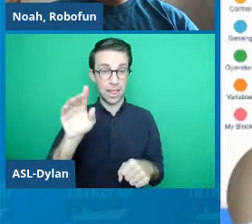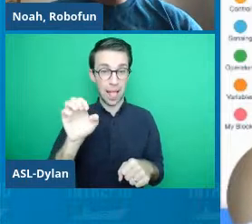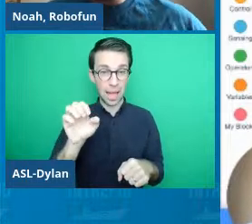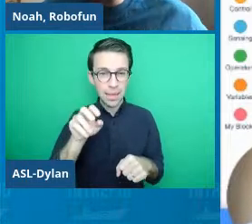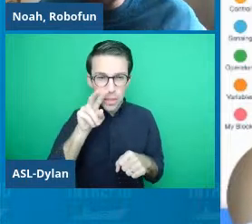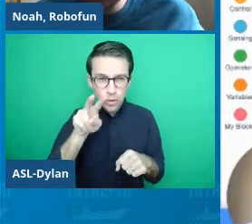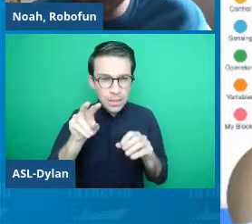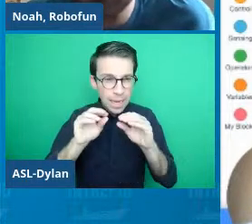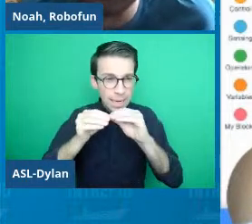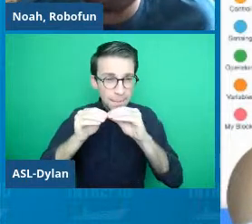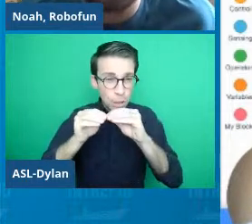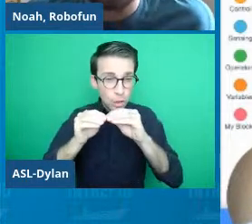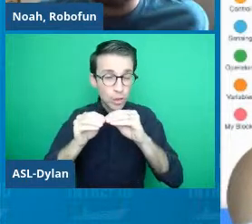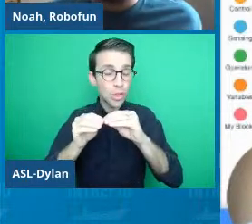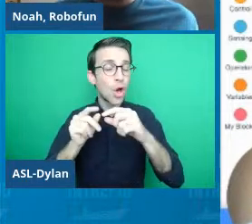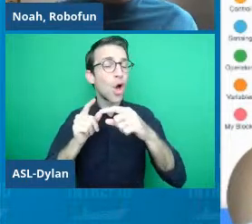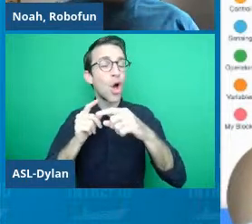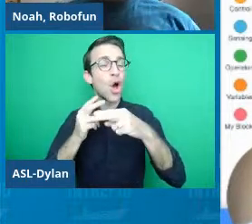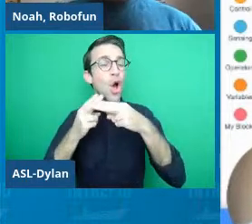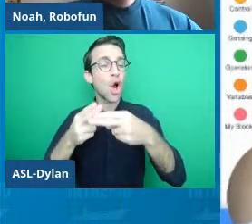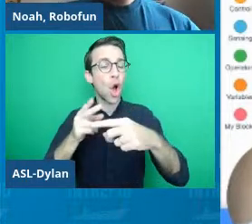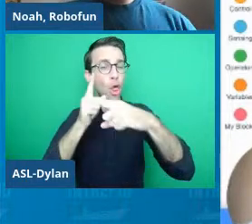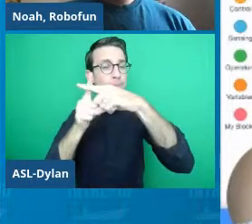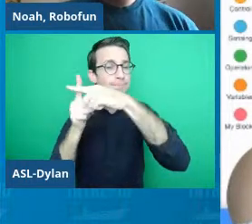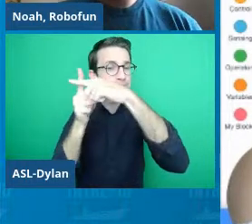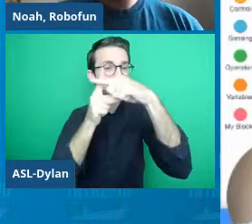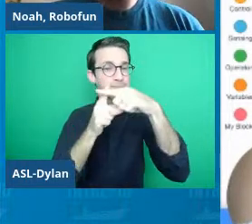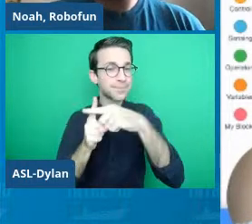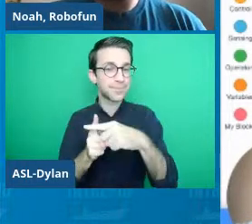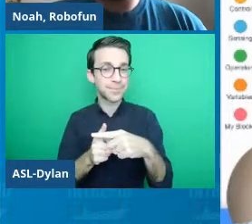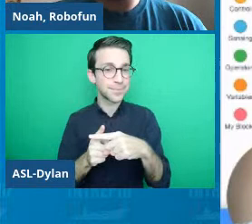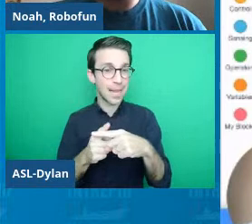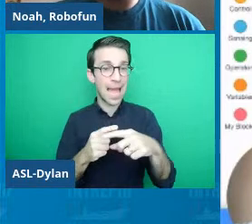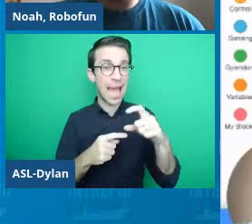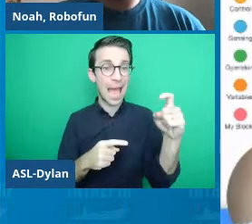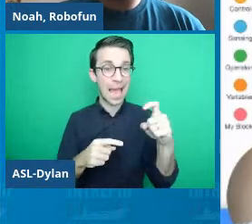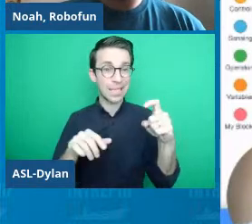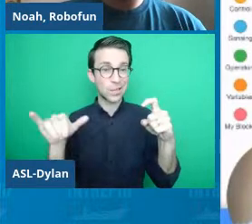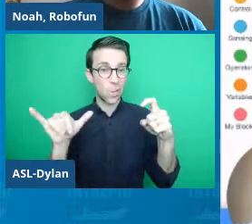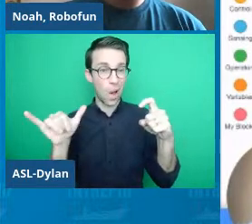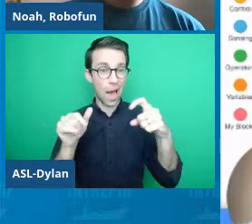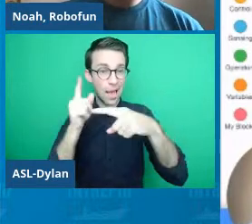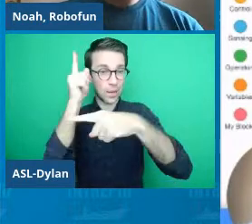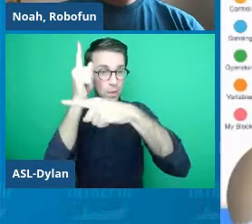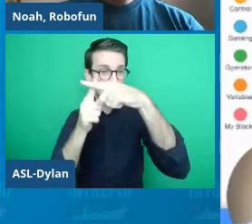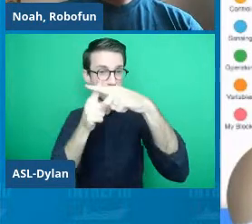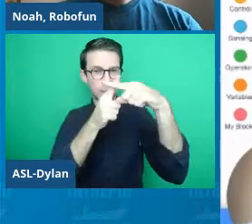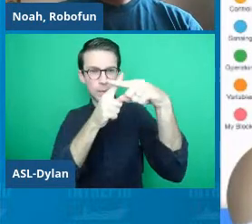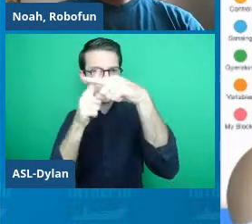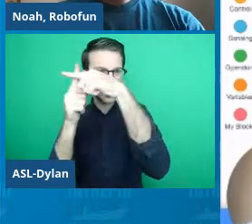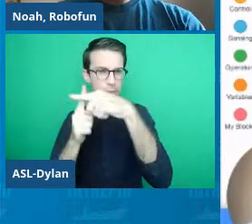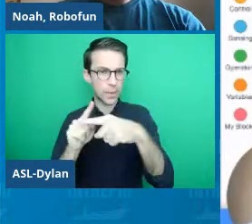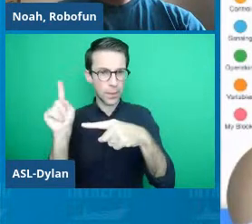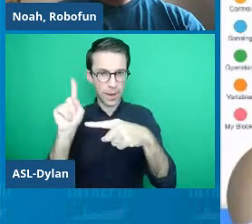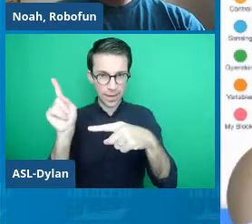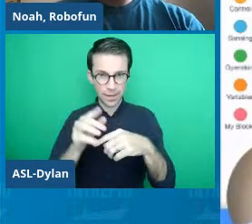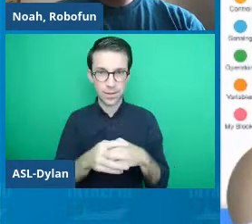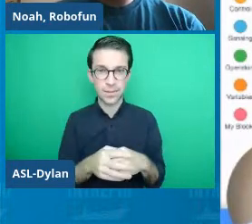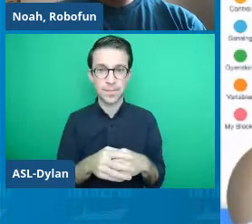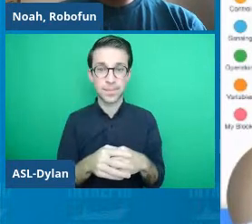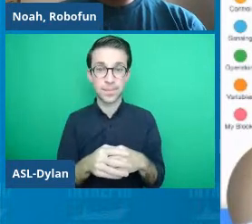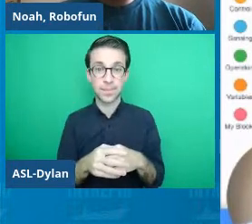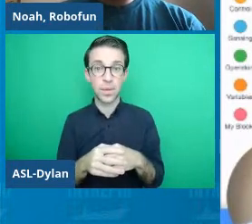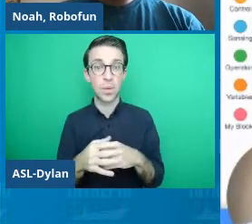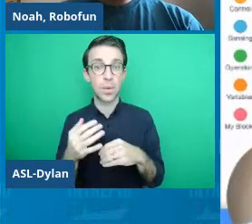numbers, they're called coordinates. The X and Y numbers tell me where the ship should go. And now it should always go to this spot when I click on this.